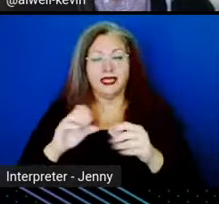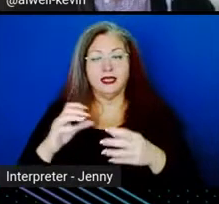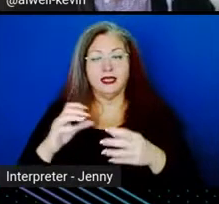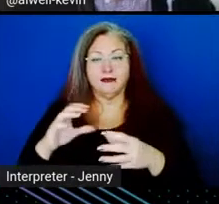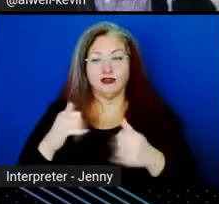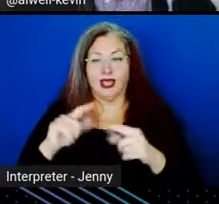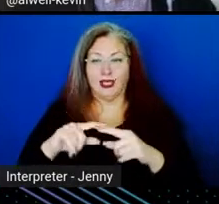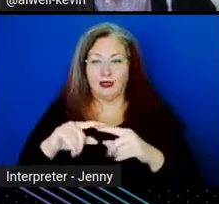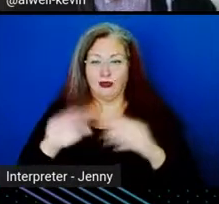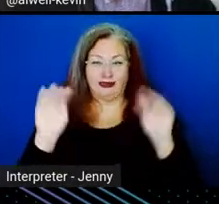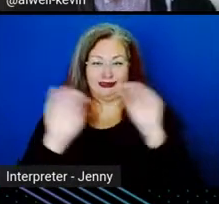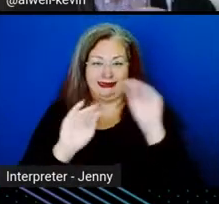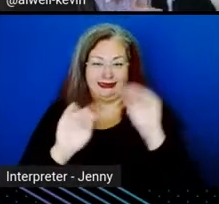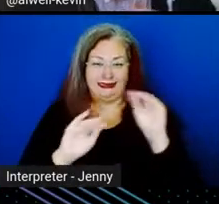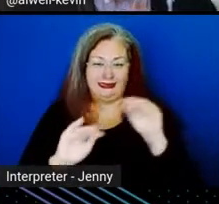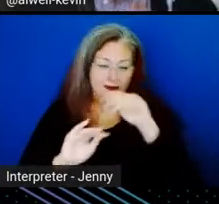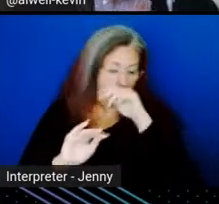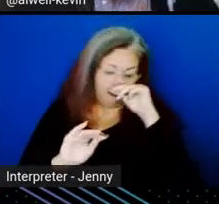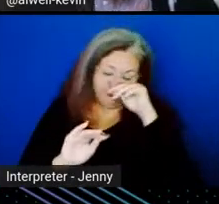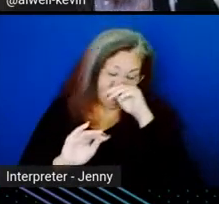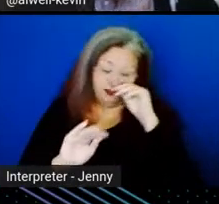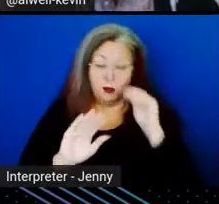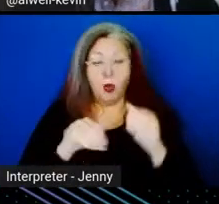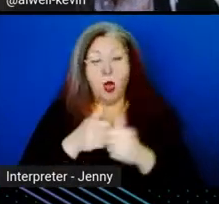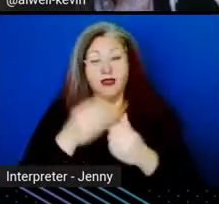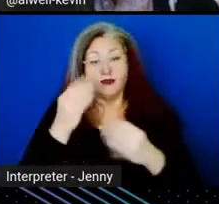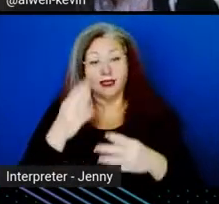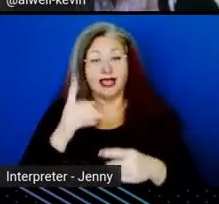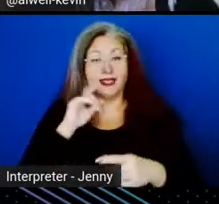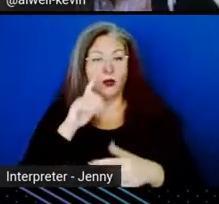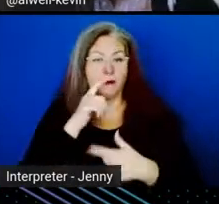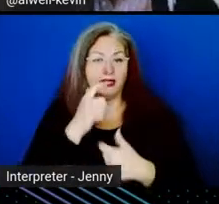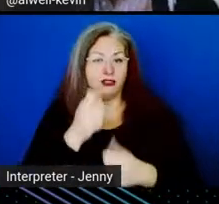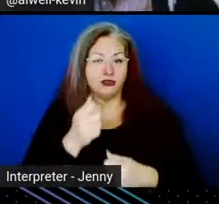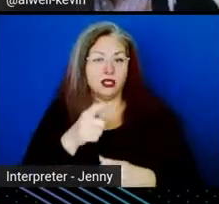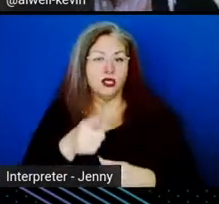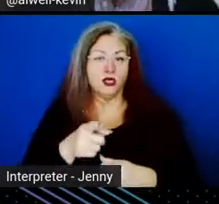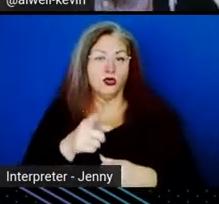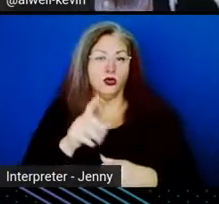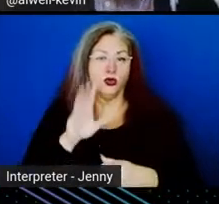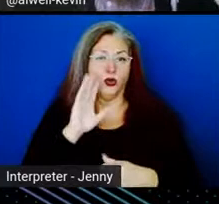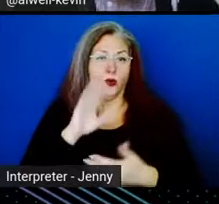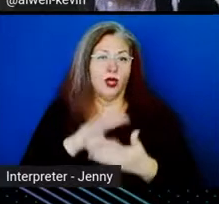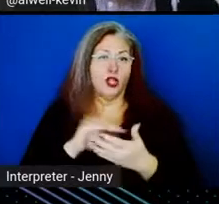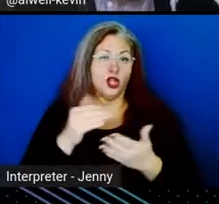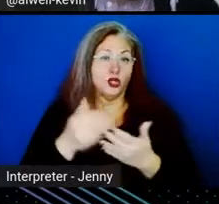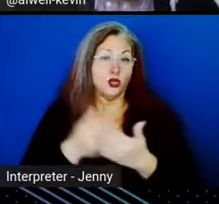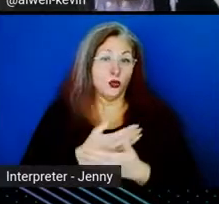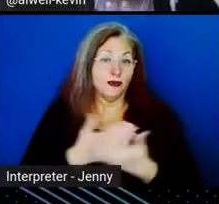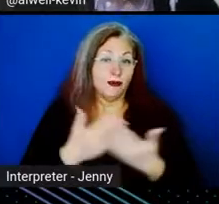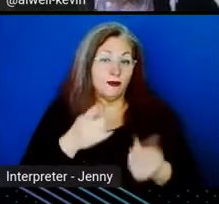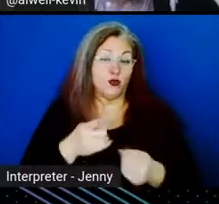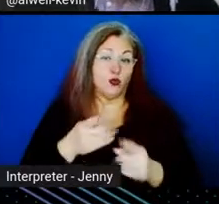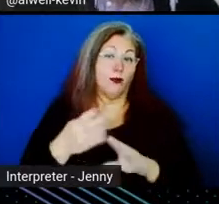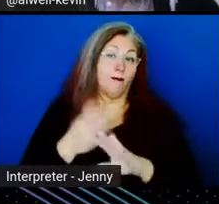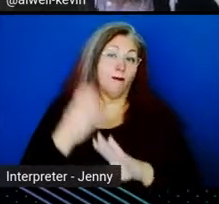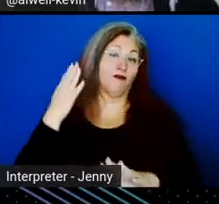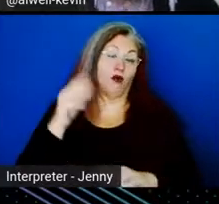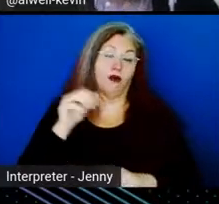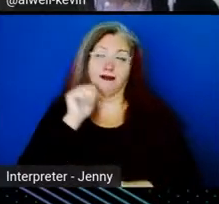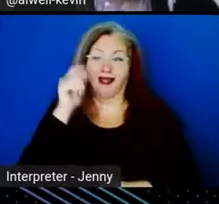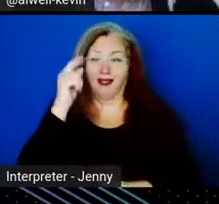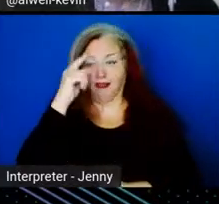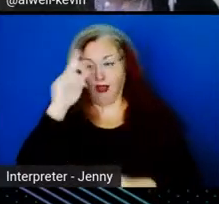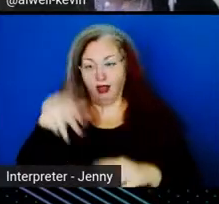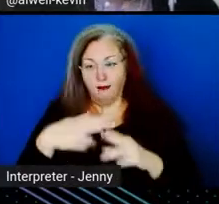going to prepare, share with you all. I think it's going to be interesting. I think you're going to learn some new things that maybe you hadn't thought of before. And